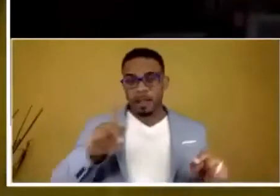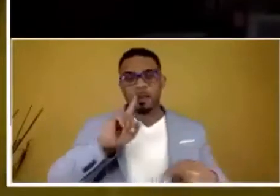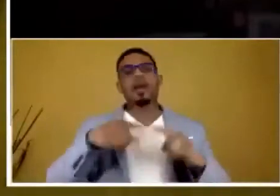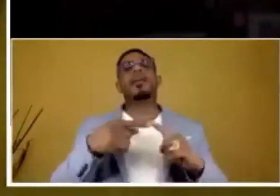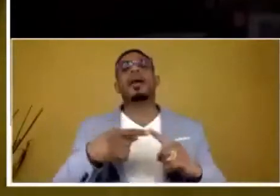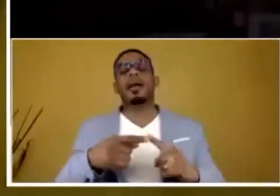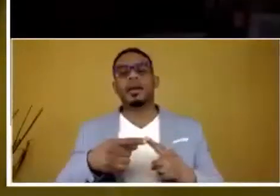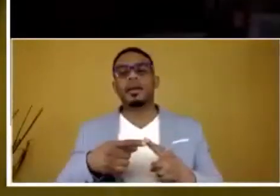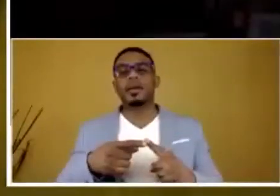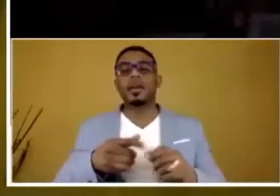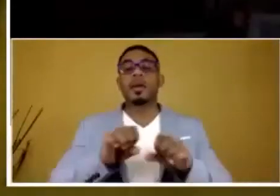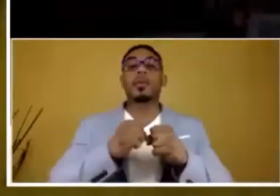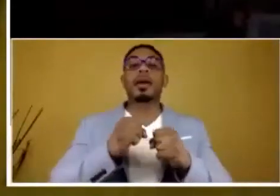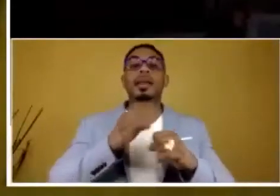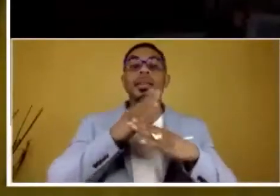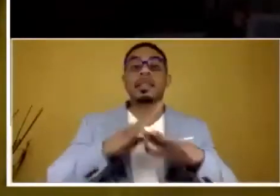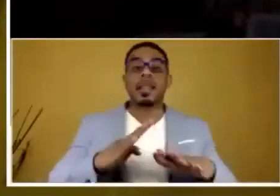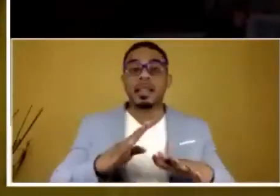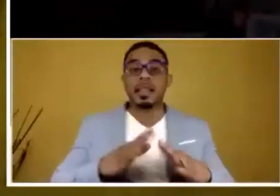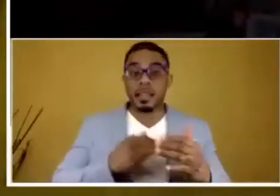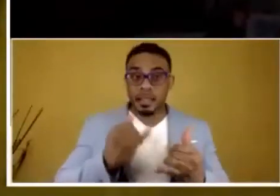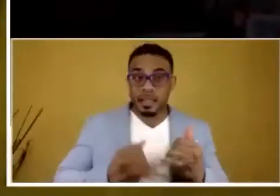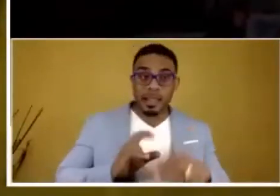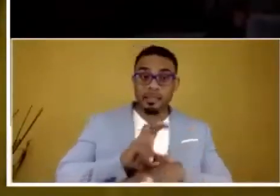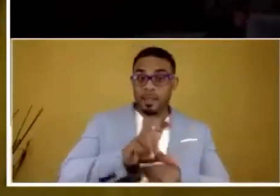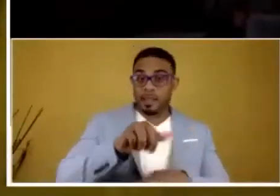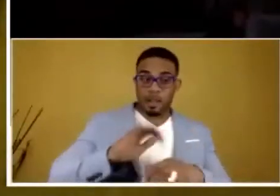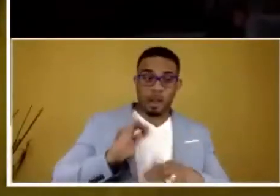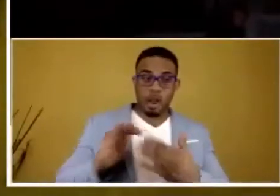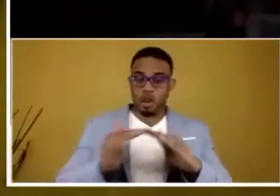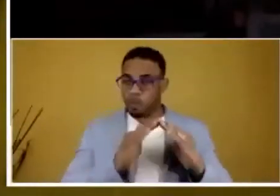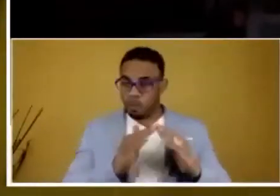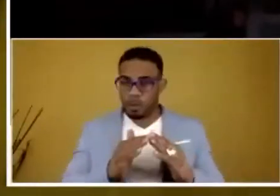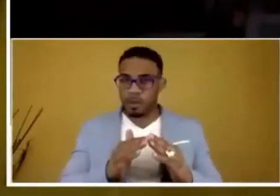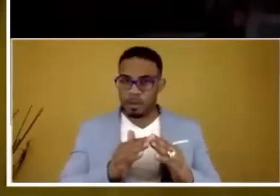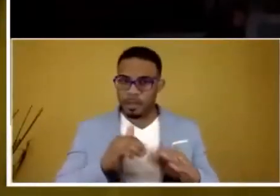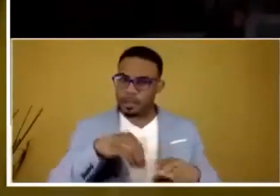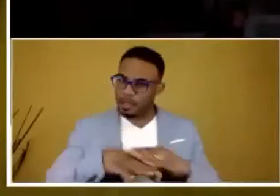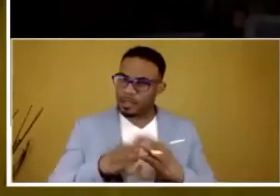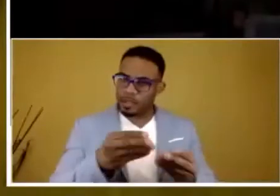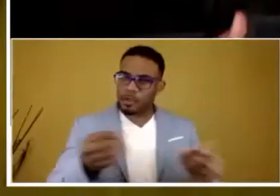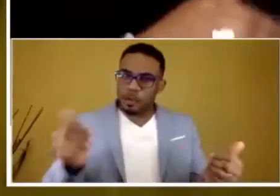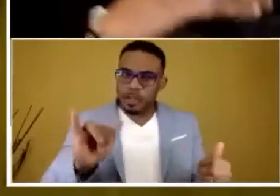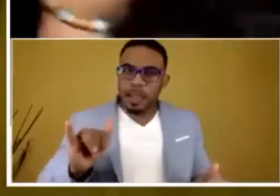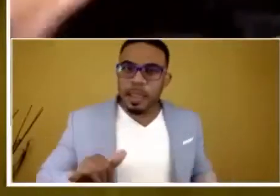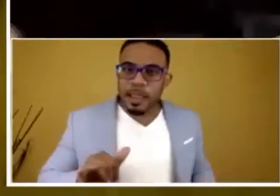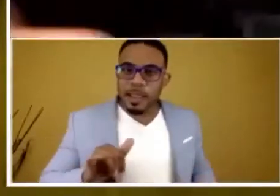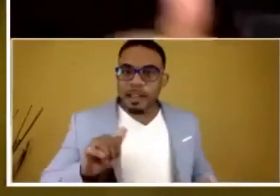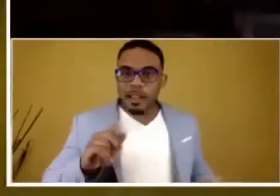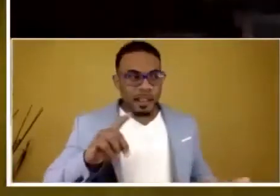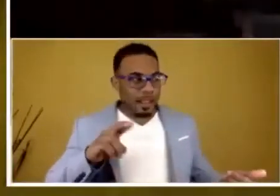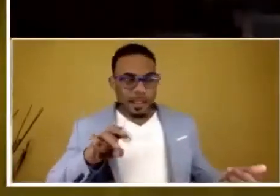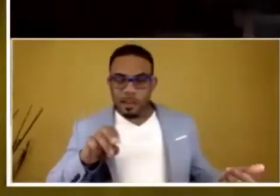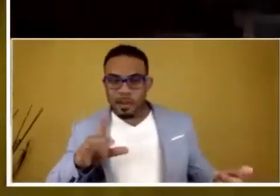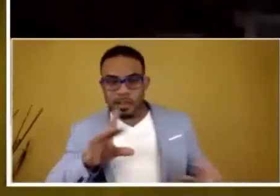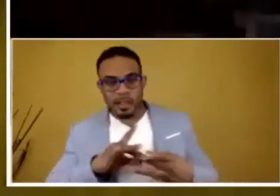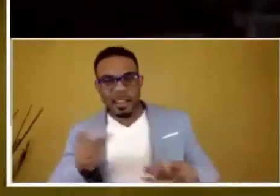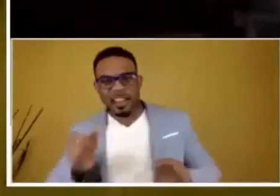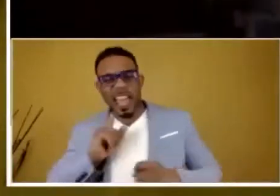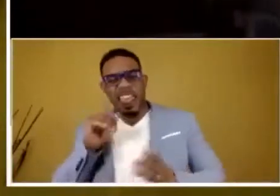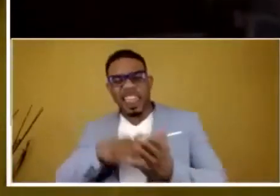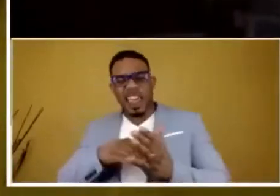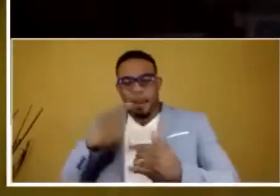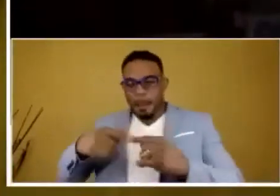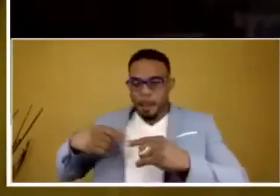in Breaking the Silence, and an investment into our community, into the solutions that, as Andrea Ritchie says, gets us 1,000 miles ahead